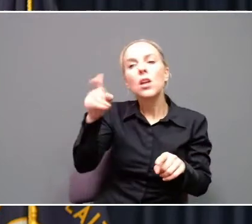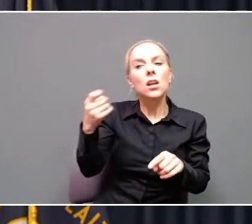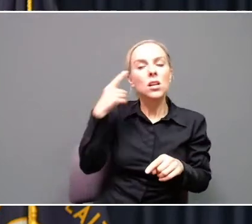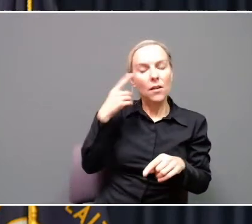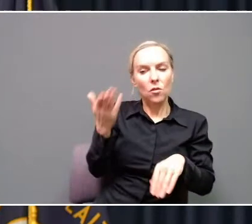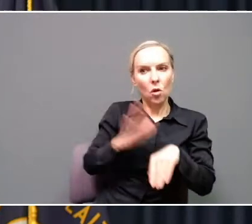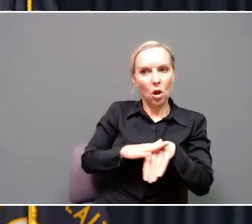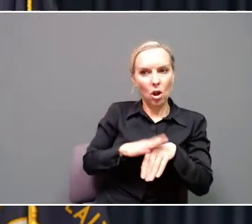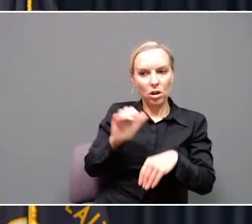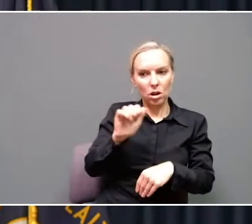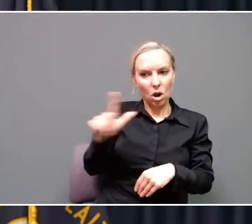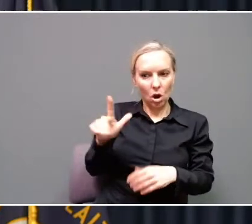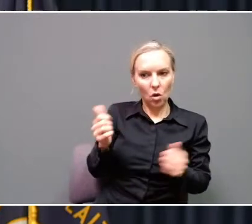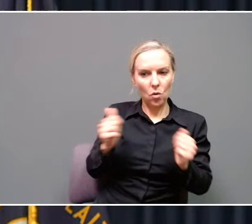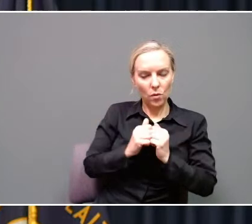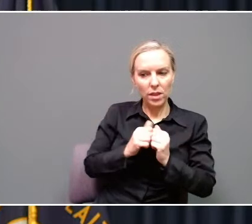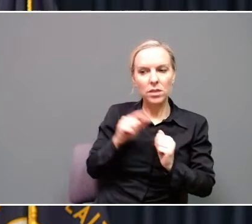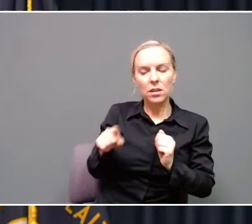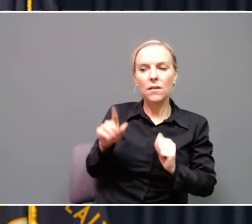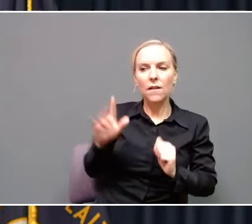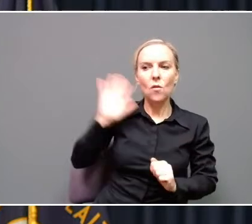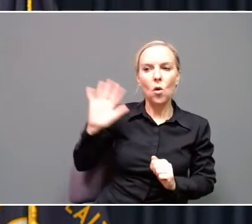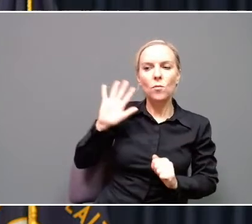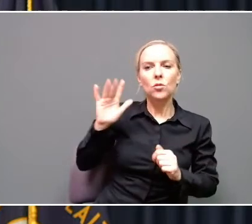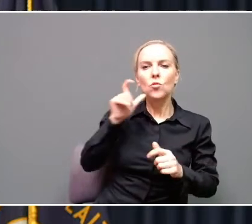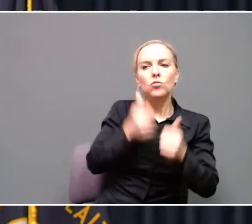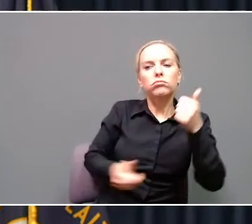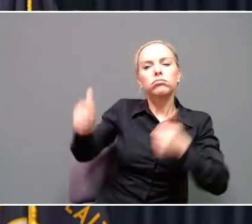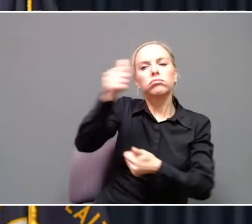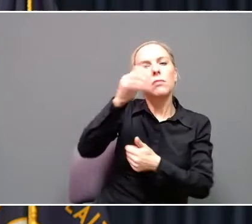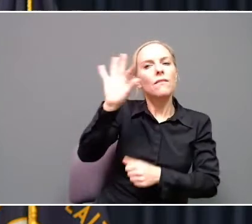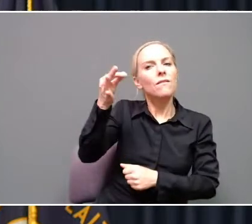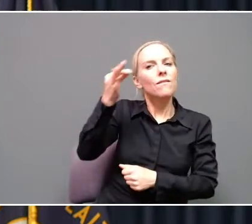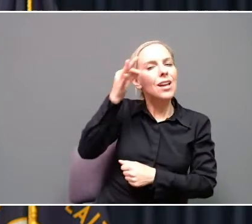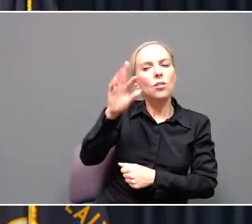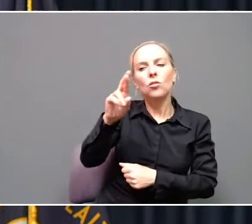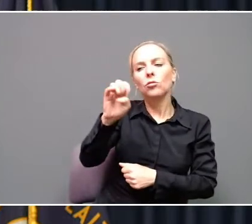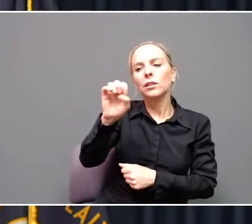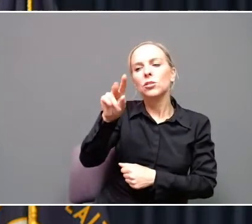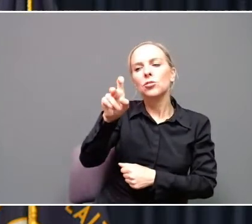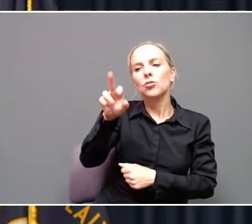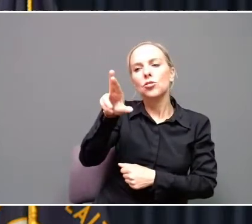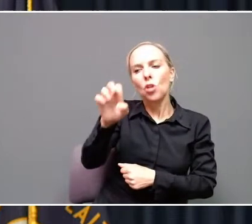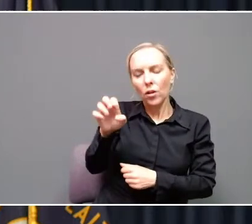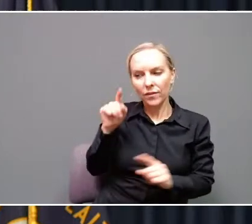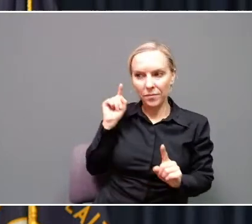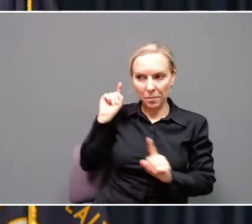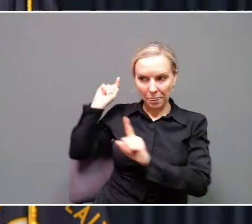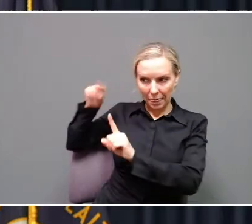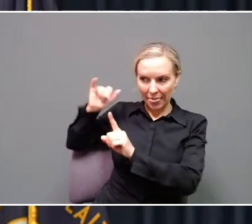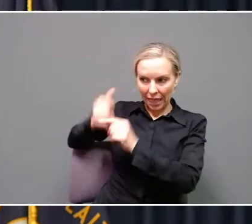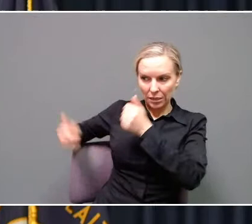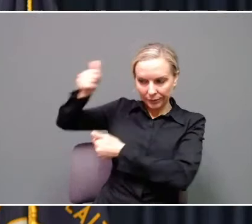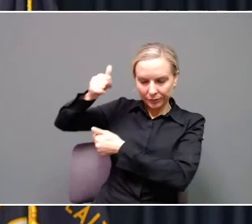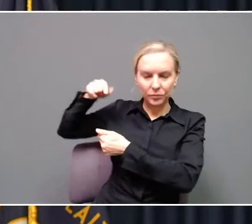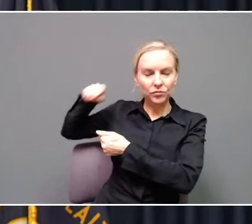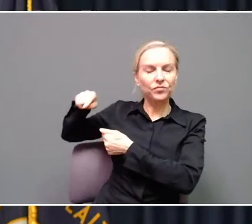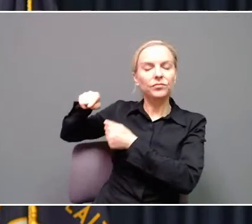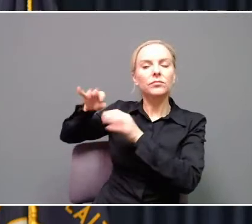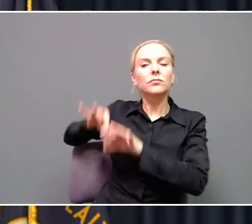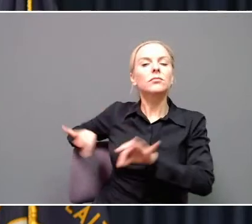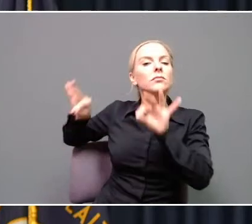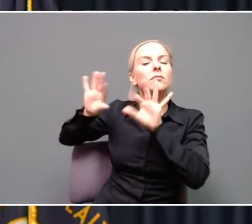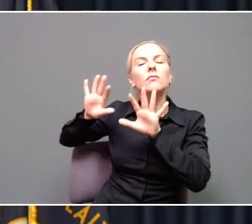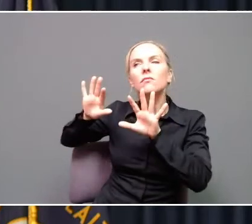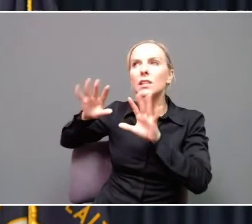former head of the Federal Reserve. I think he was 10 years in that role. And he said a significant portion, especially of what